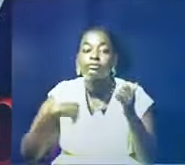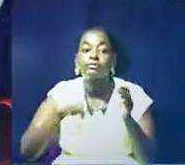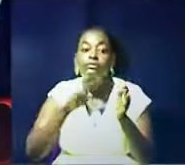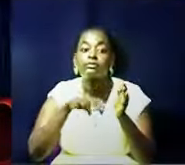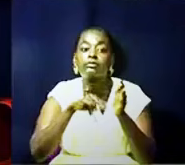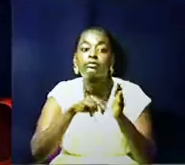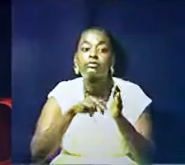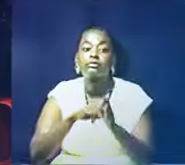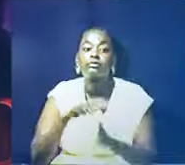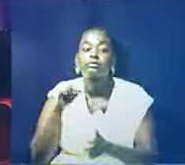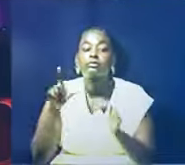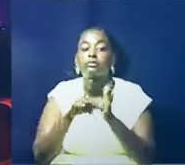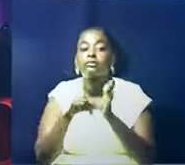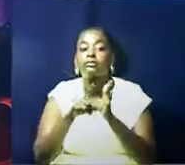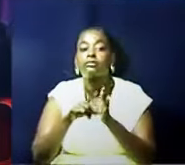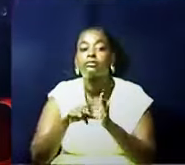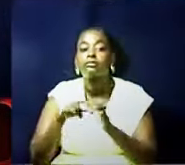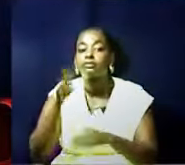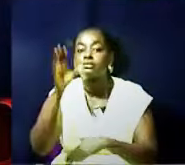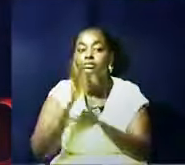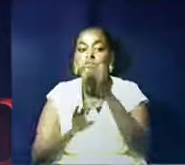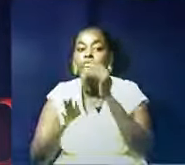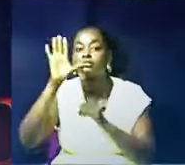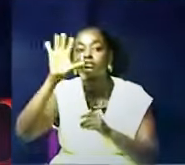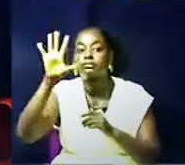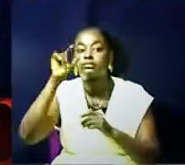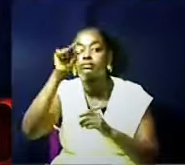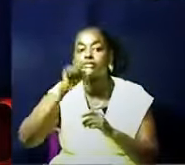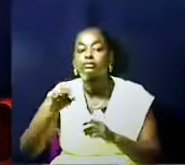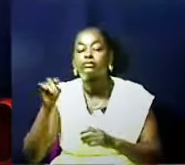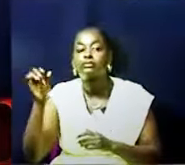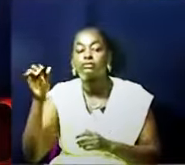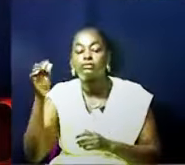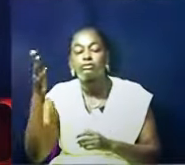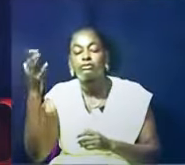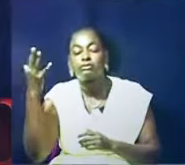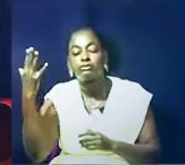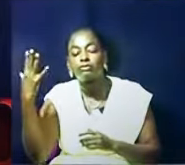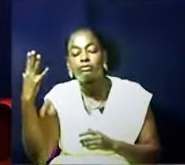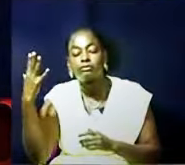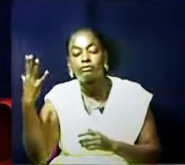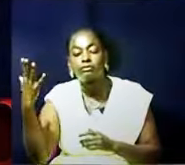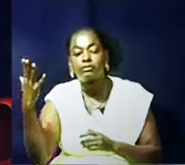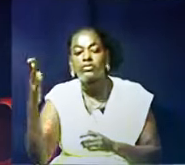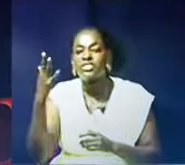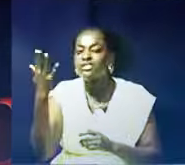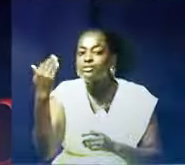15. And then yet is also not too good. So